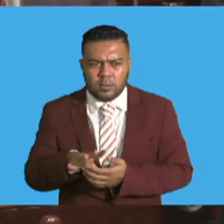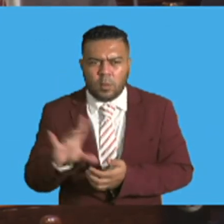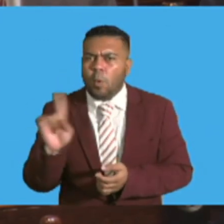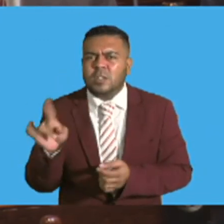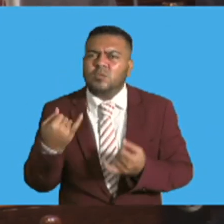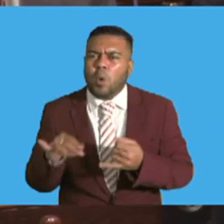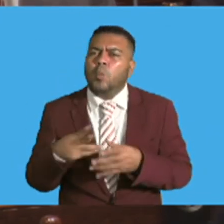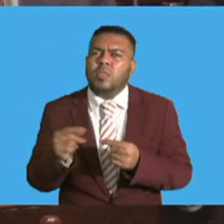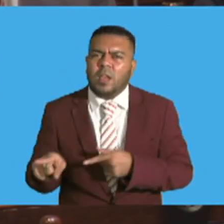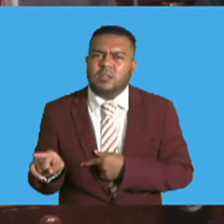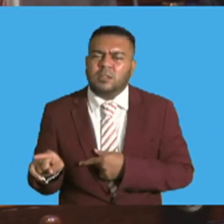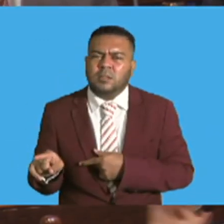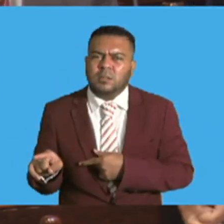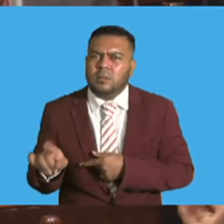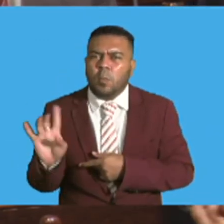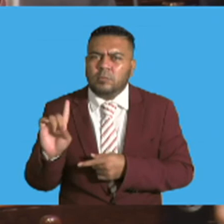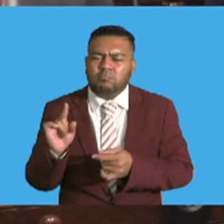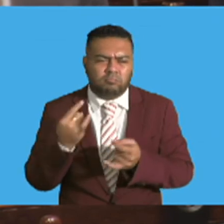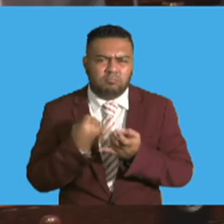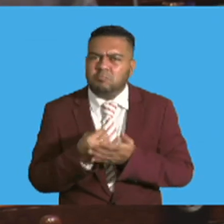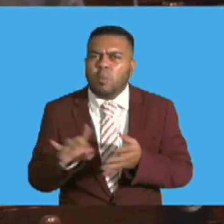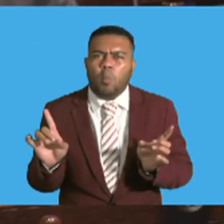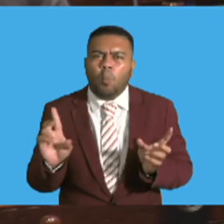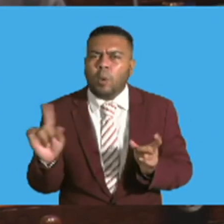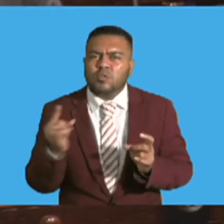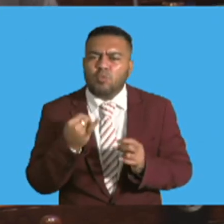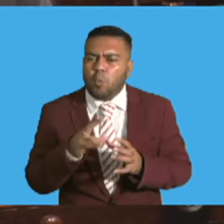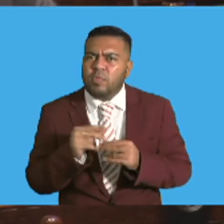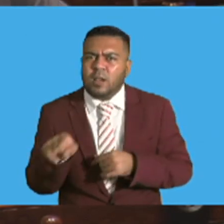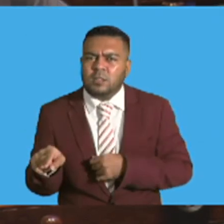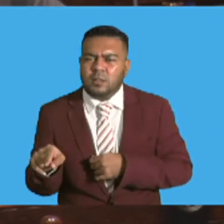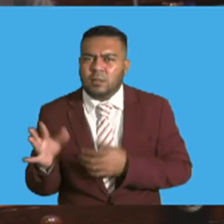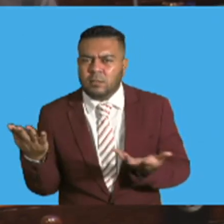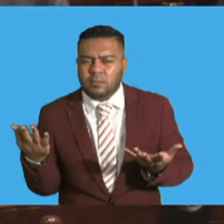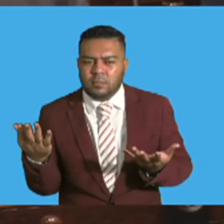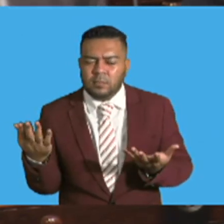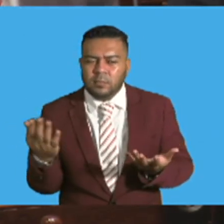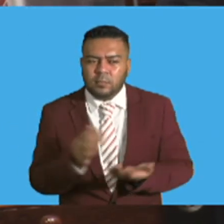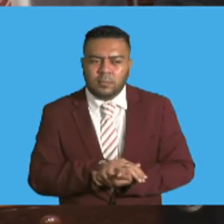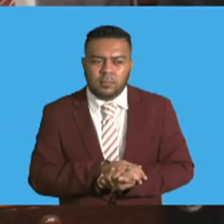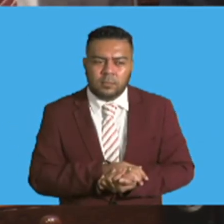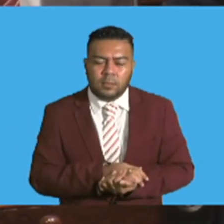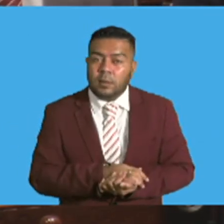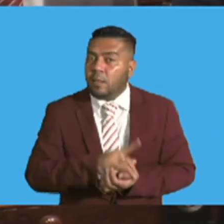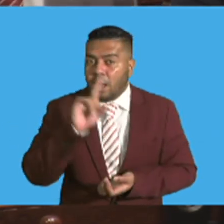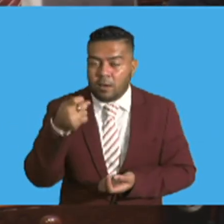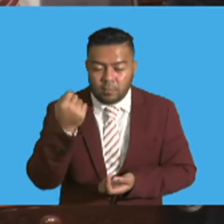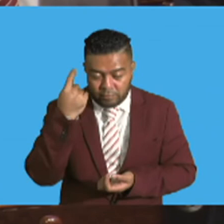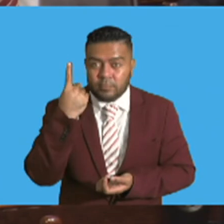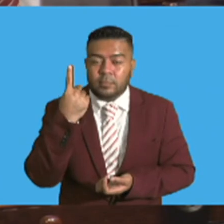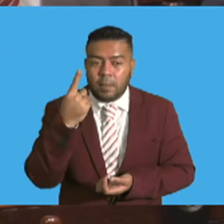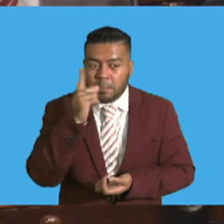with that? What is wrong with that? Mr. Speaker, sir, perhaps they cannot fathom the